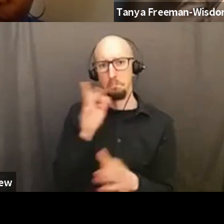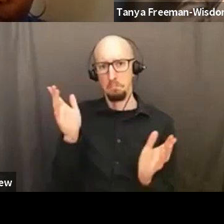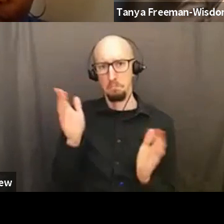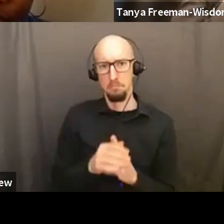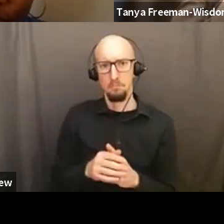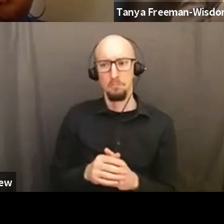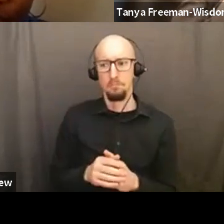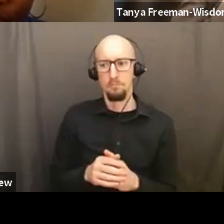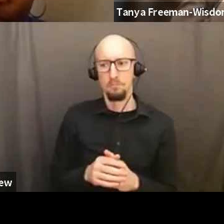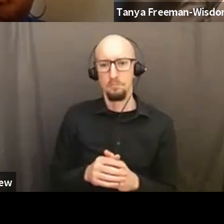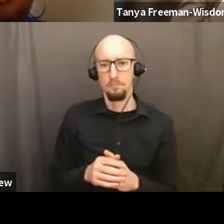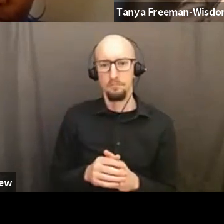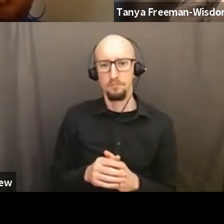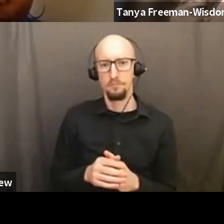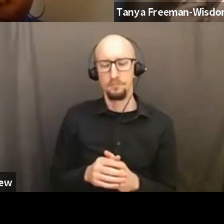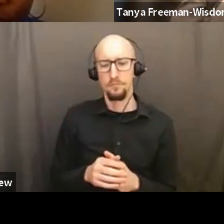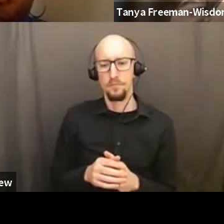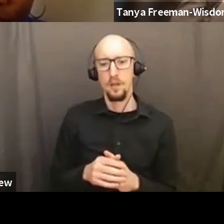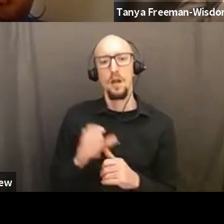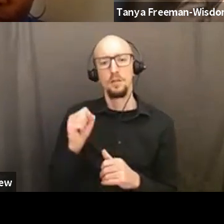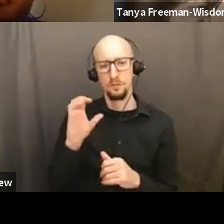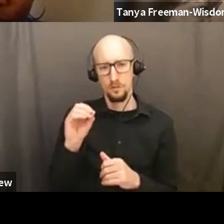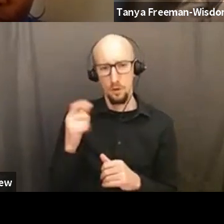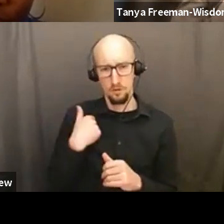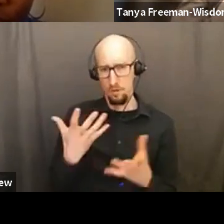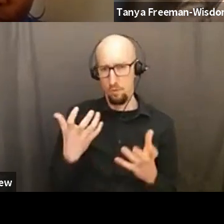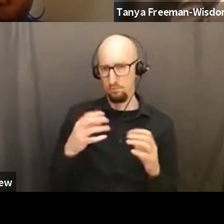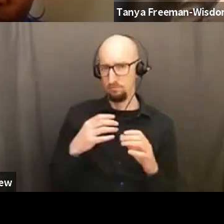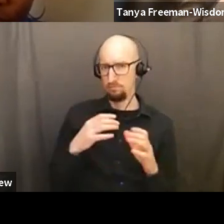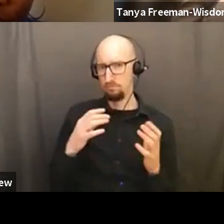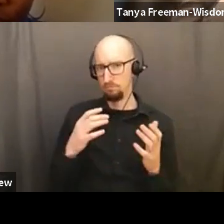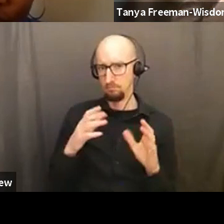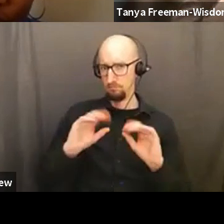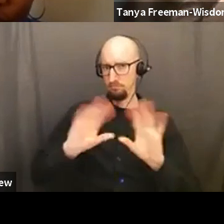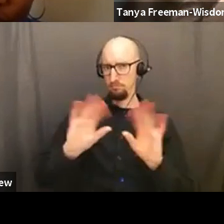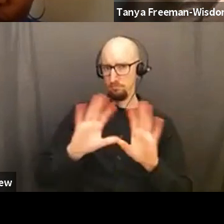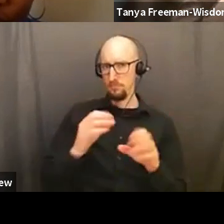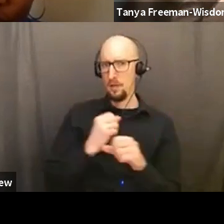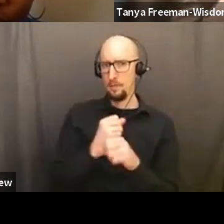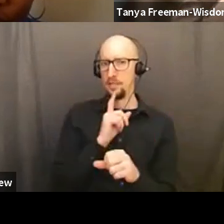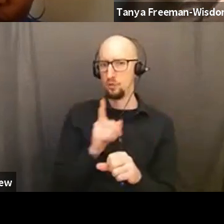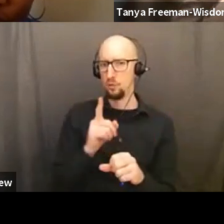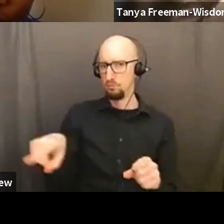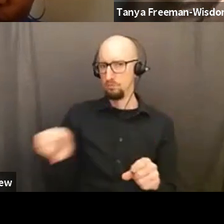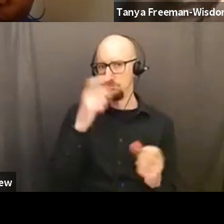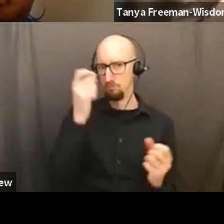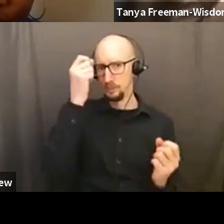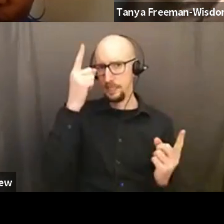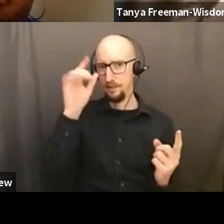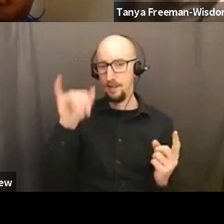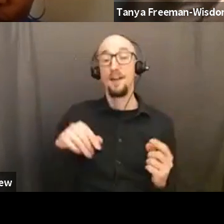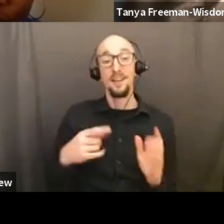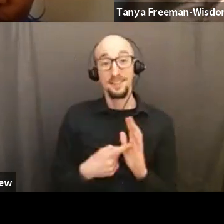total. And so I just want to make sure that folks understand that. I think sometimes we